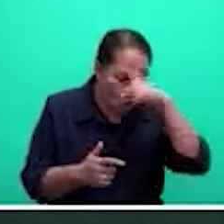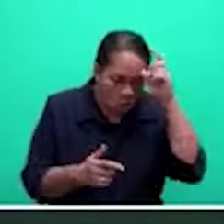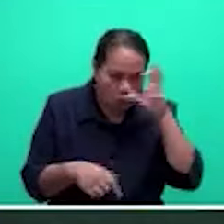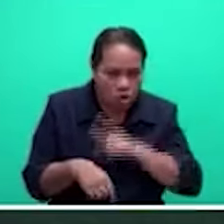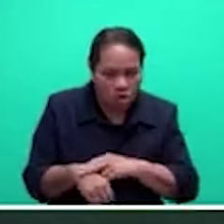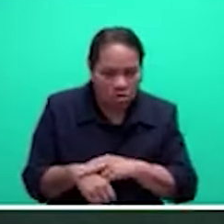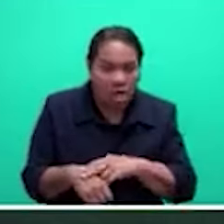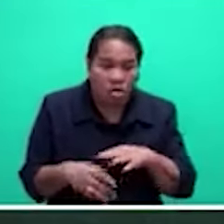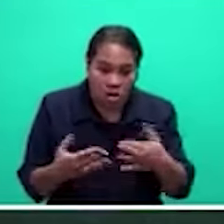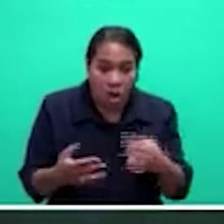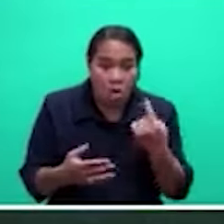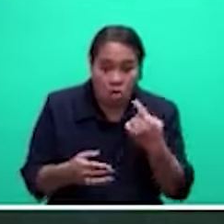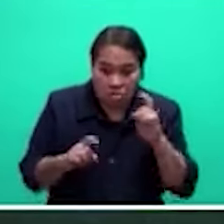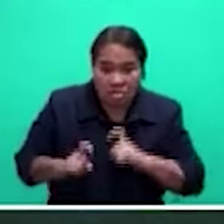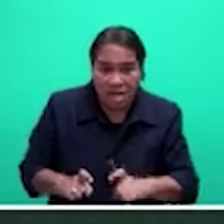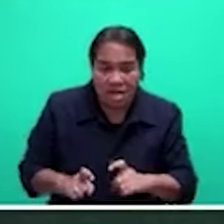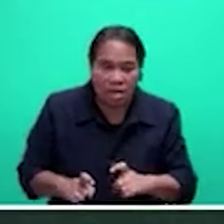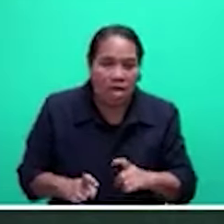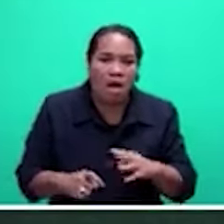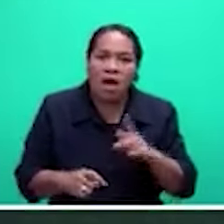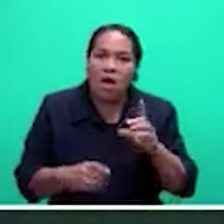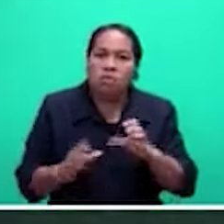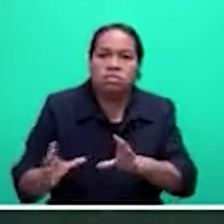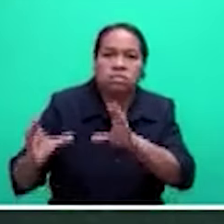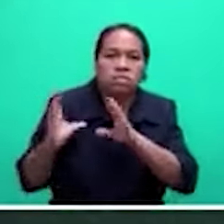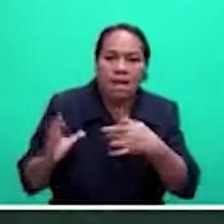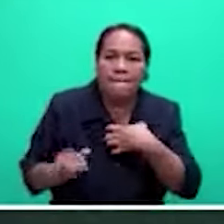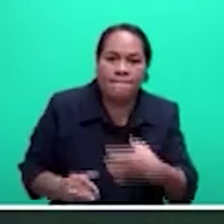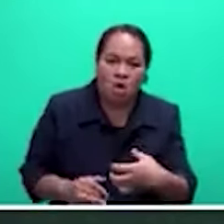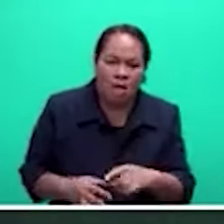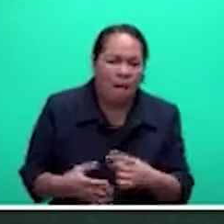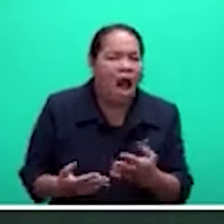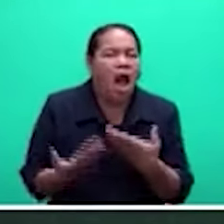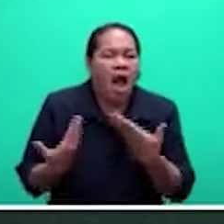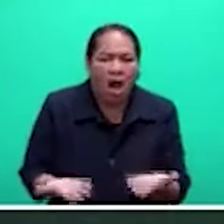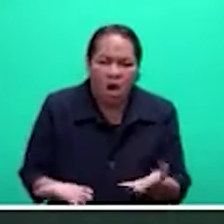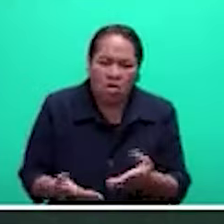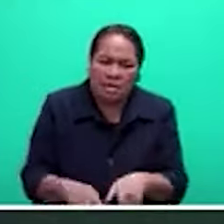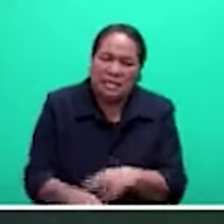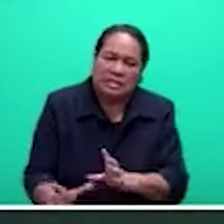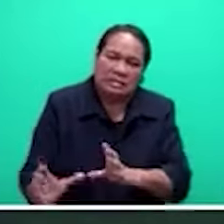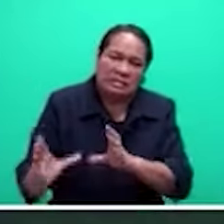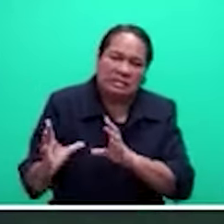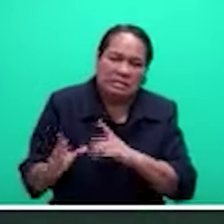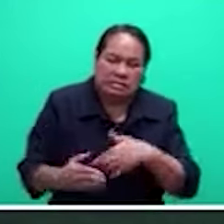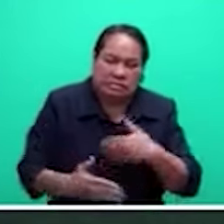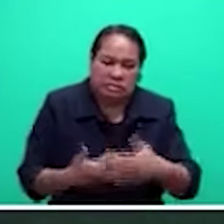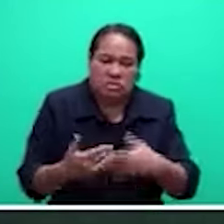of their way to look after their patients. We really appreciate that. But for how long they will carry on this workload, say? Out of